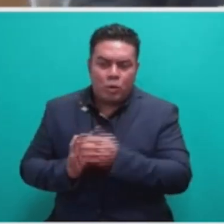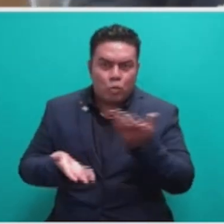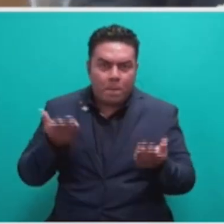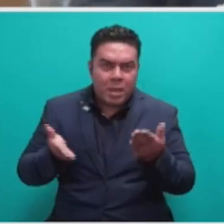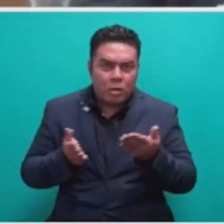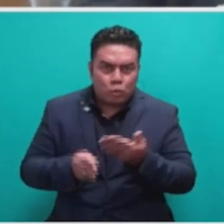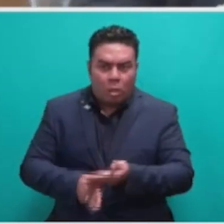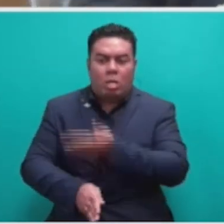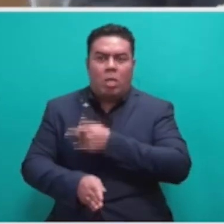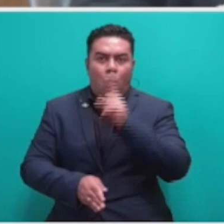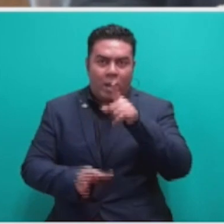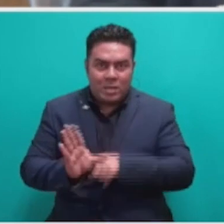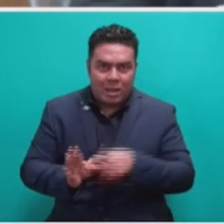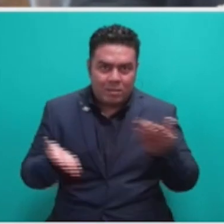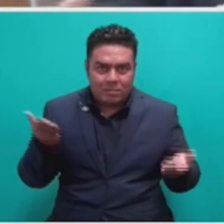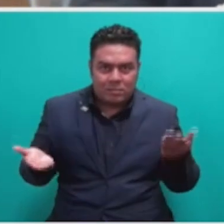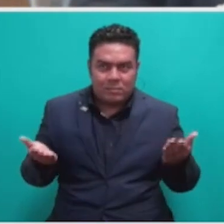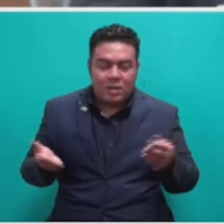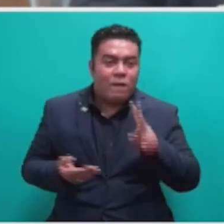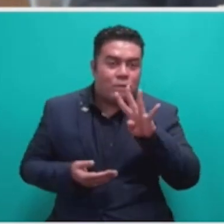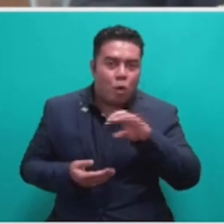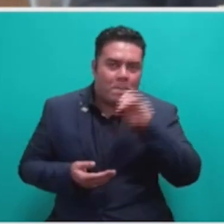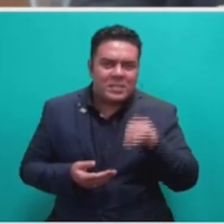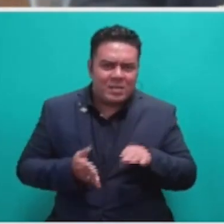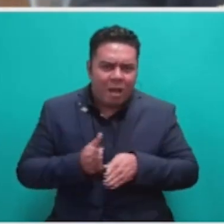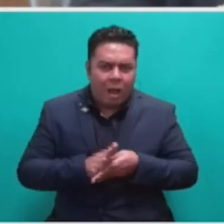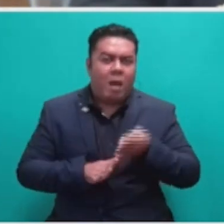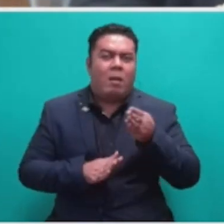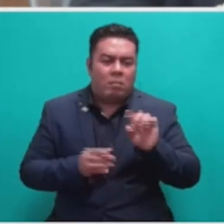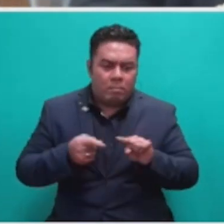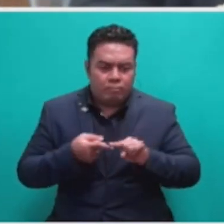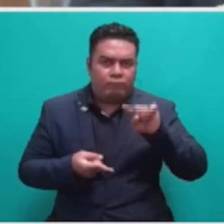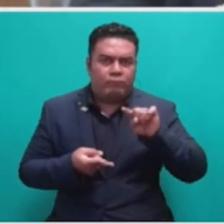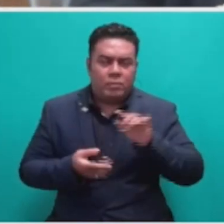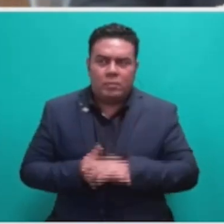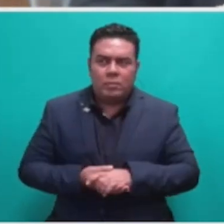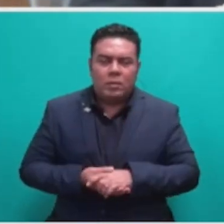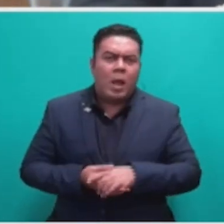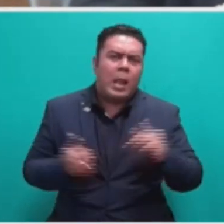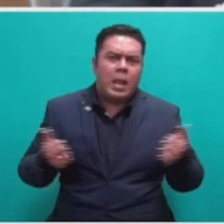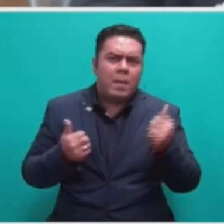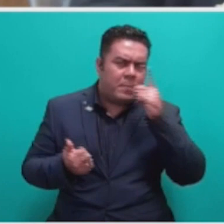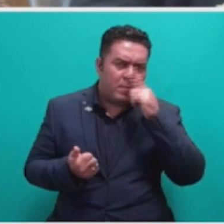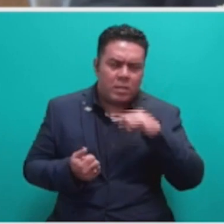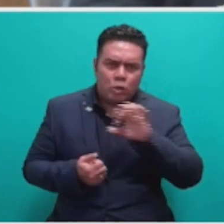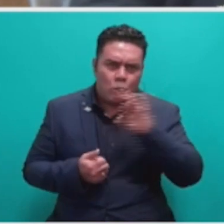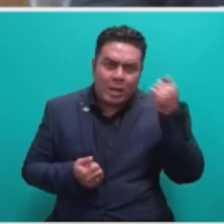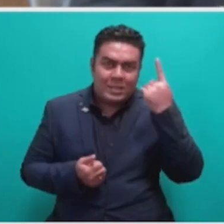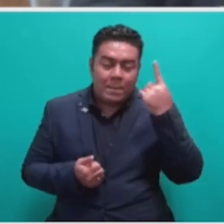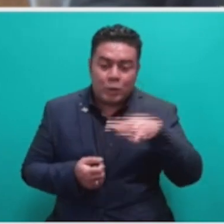2022. That's what it means. A lot of people, Mr. Speaker, say unfortunately get this wrong because